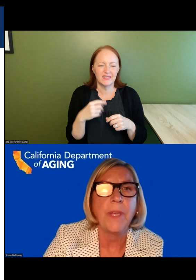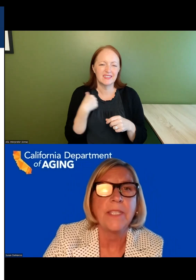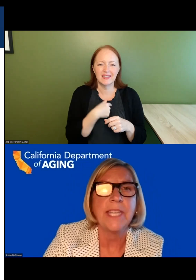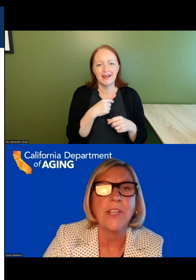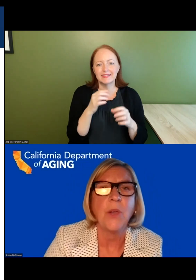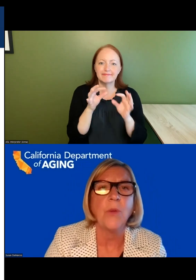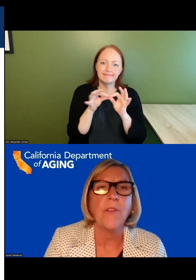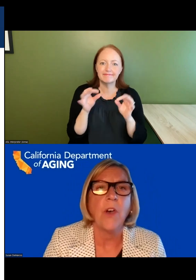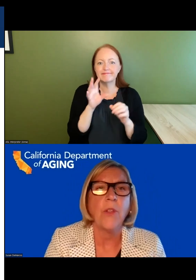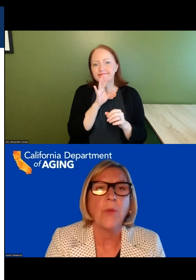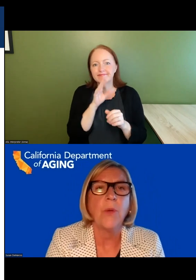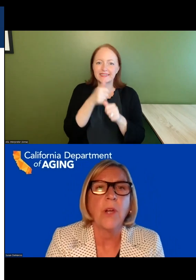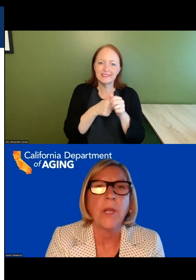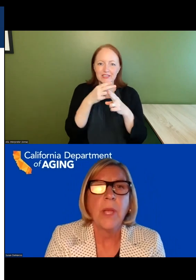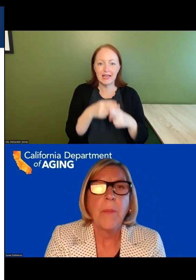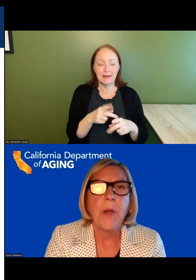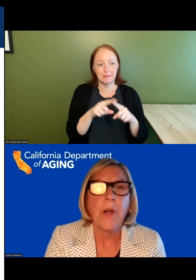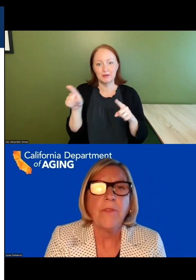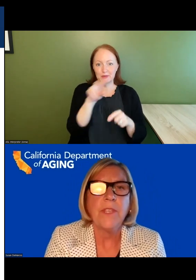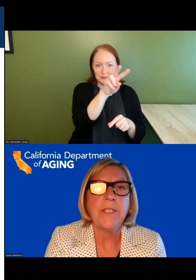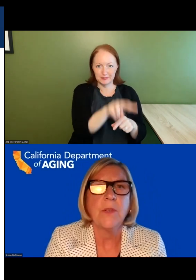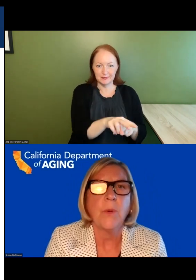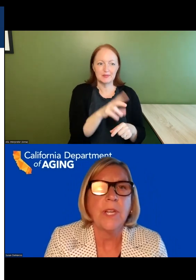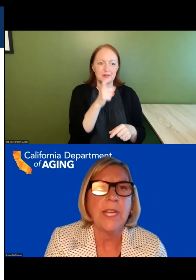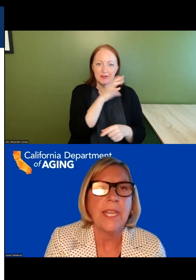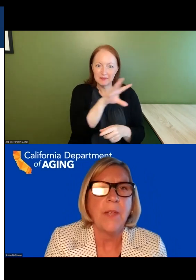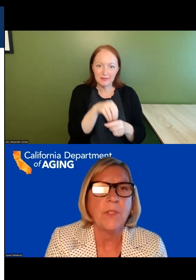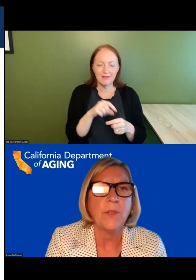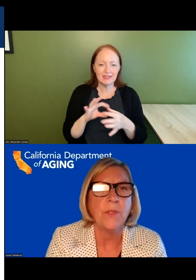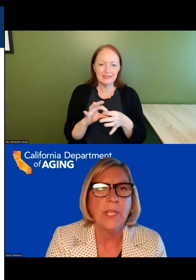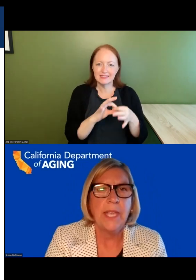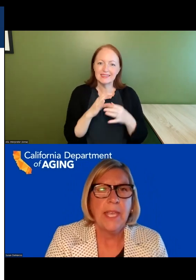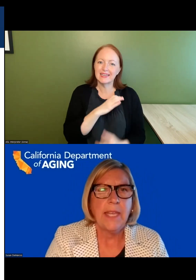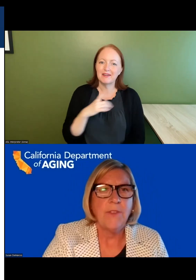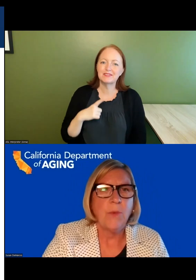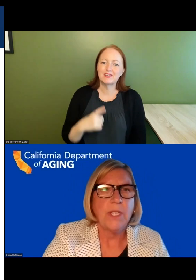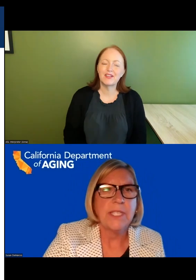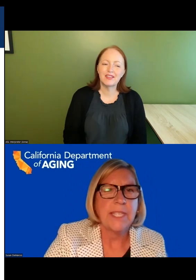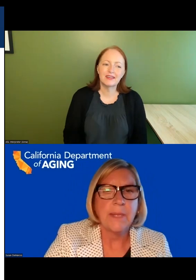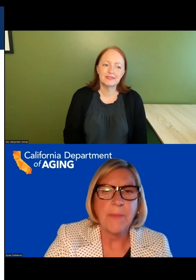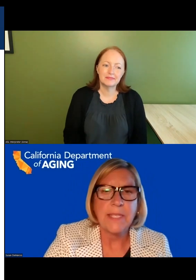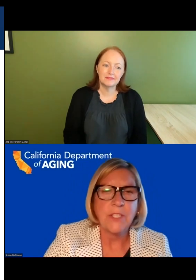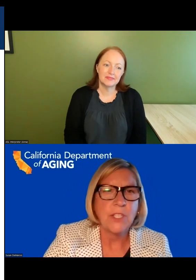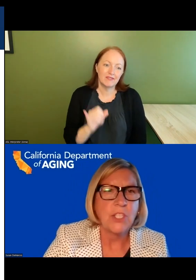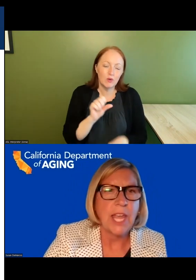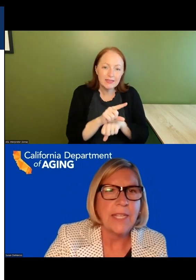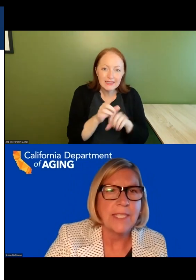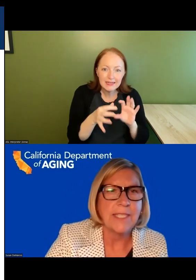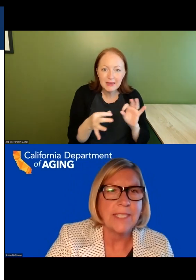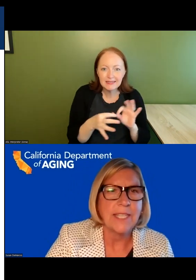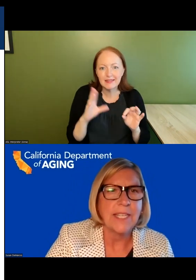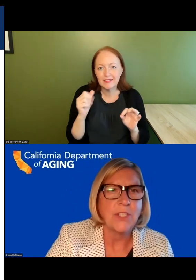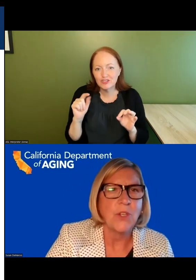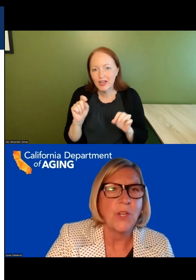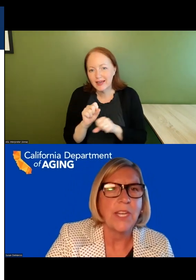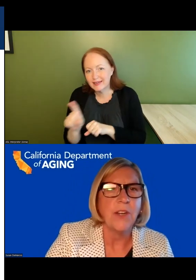call, but take note of all who are part of this coordinating council And if you wanted to send a message in the chat